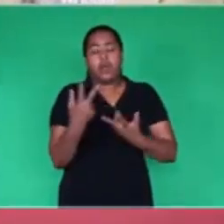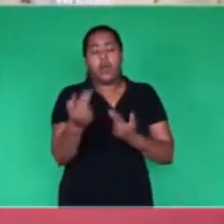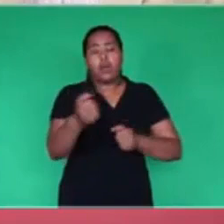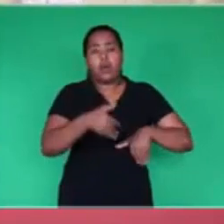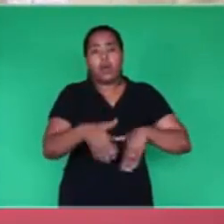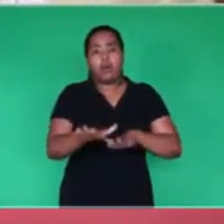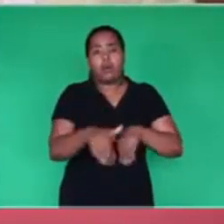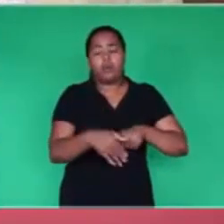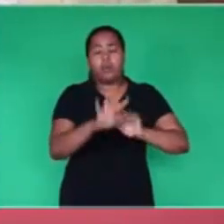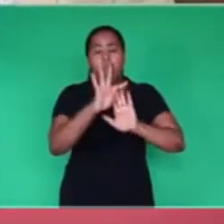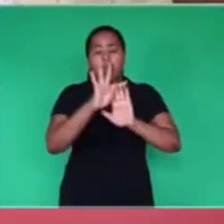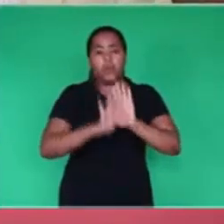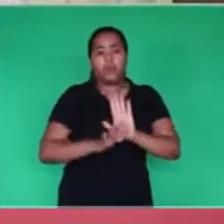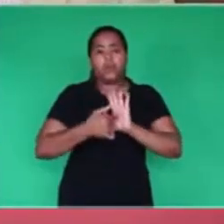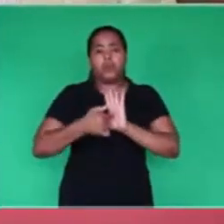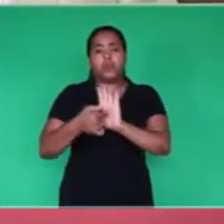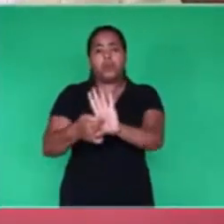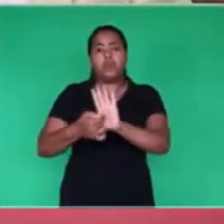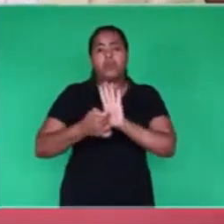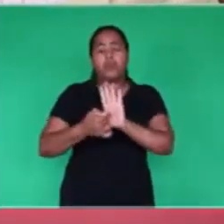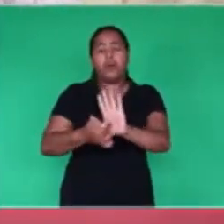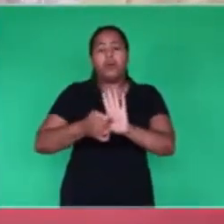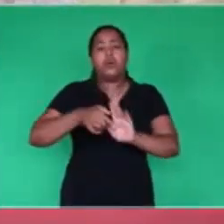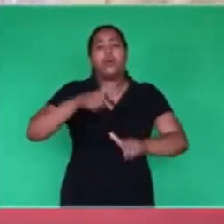take heed on what is going on today,